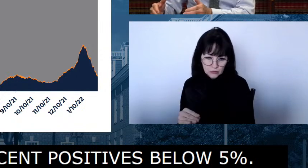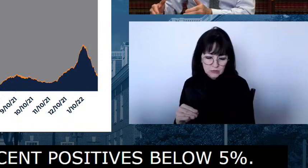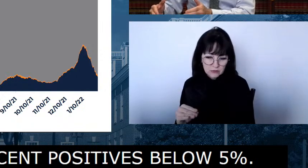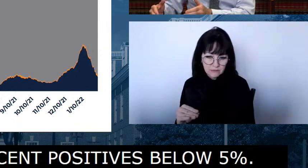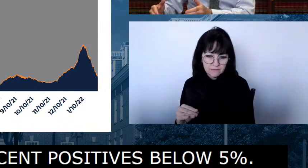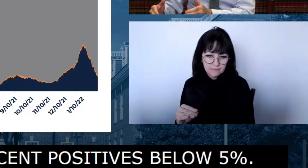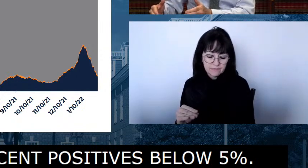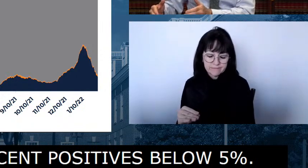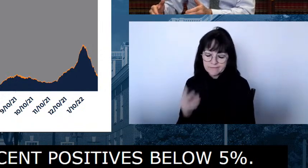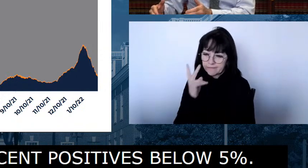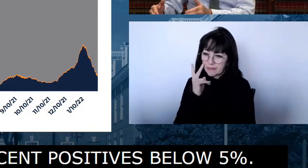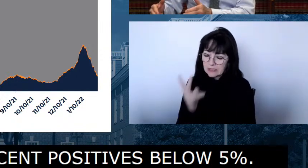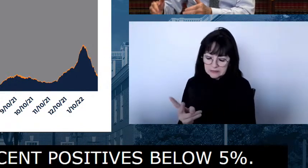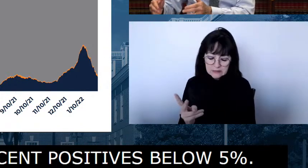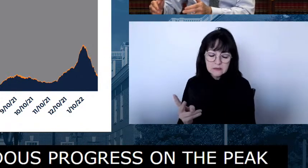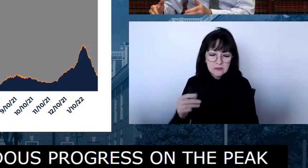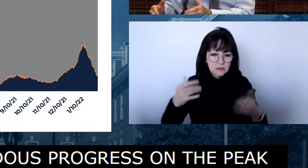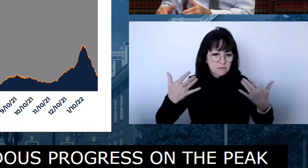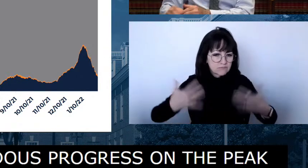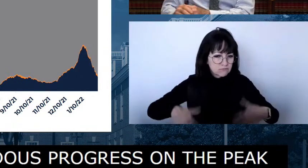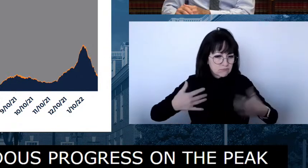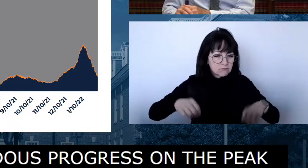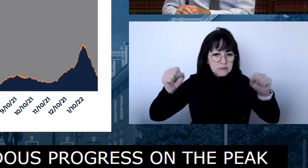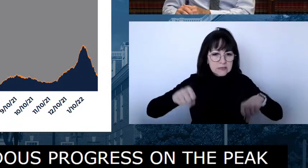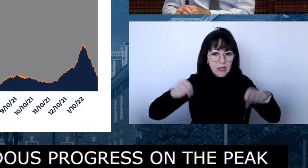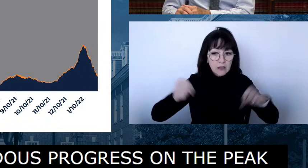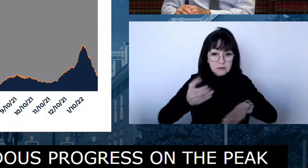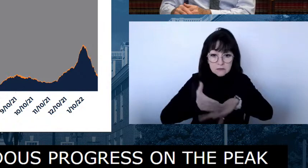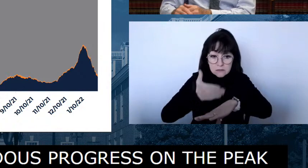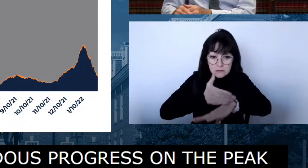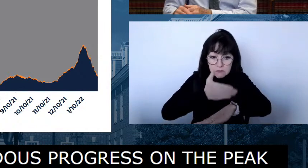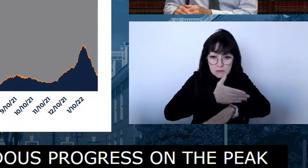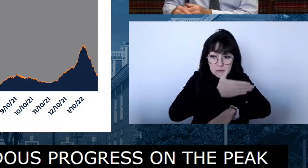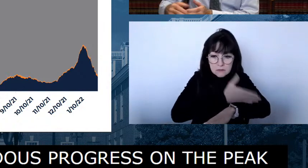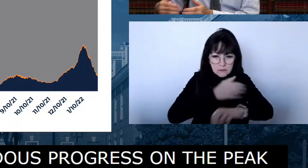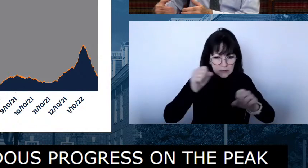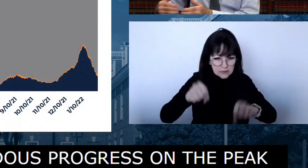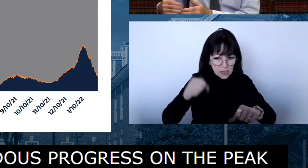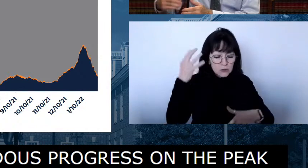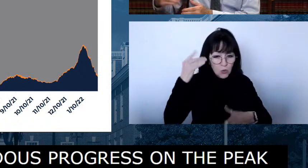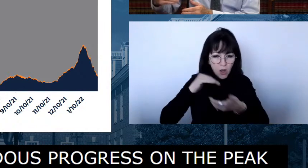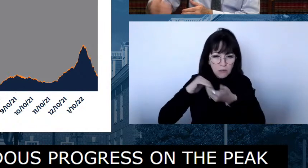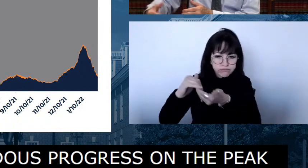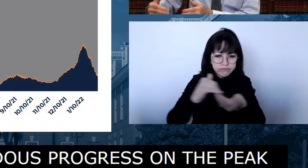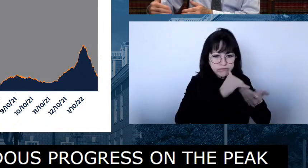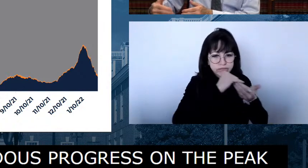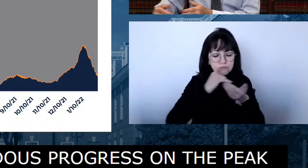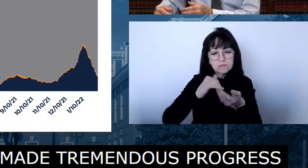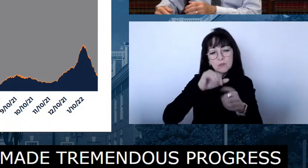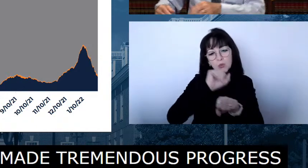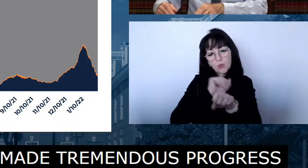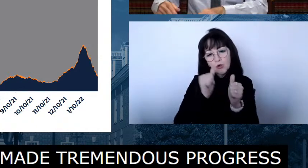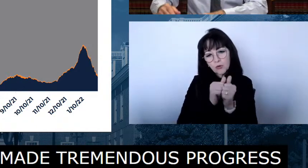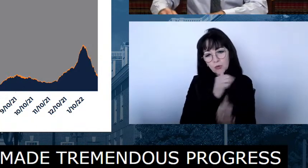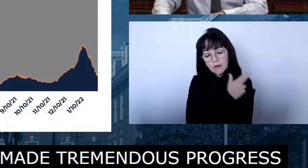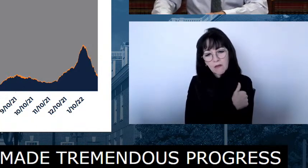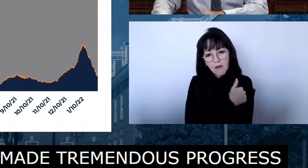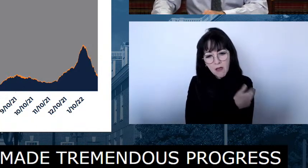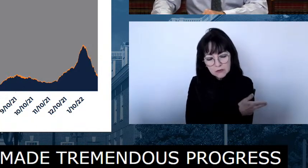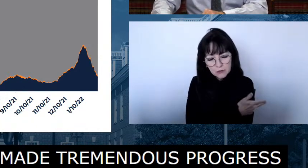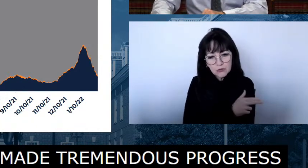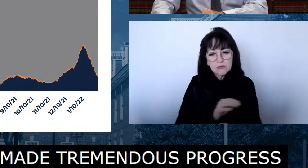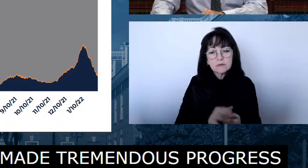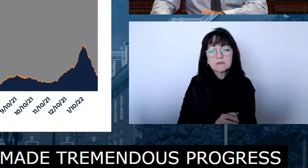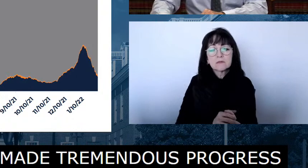progress with our partners in the hospitals, driving, decompressing